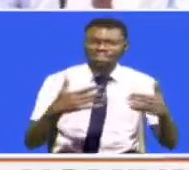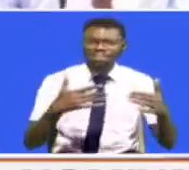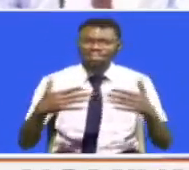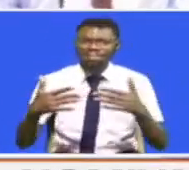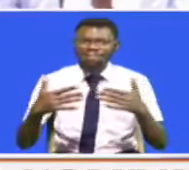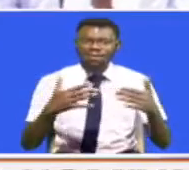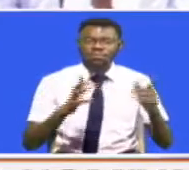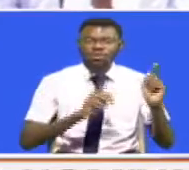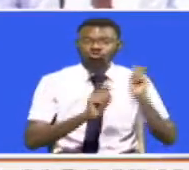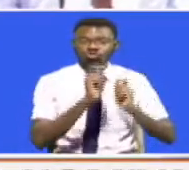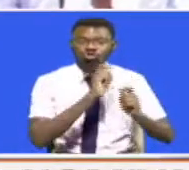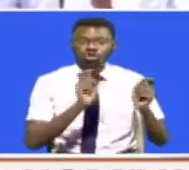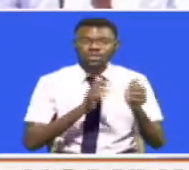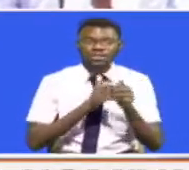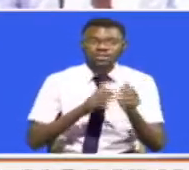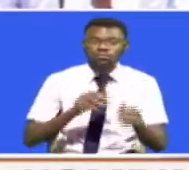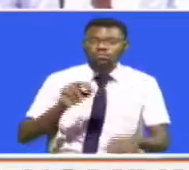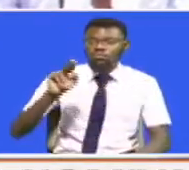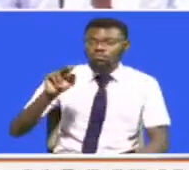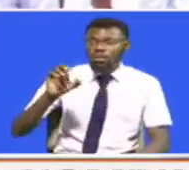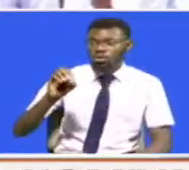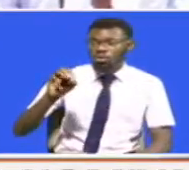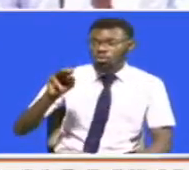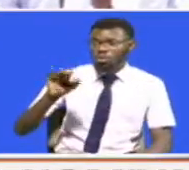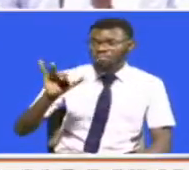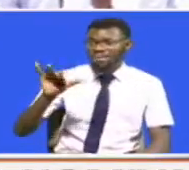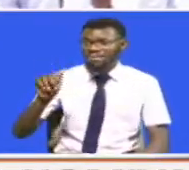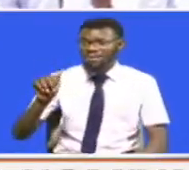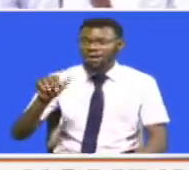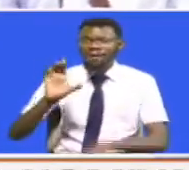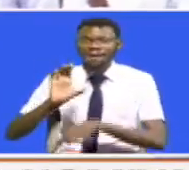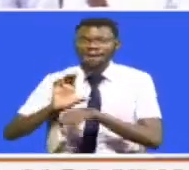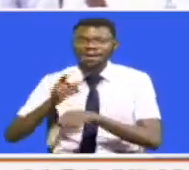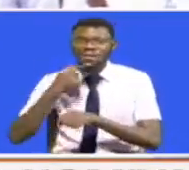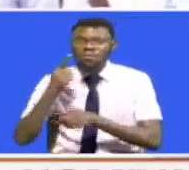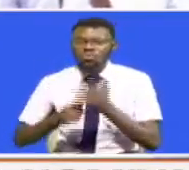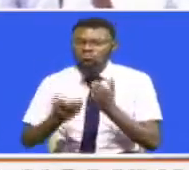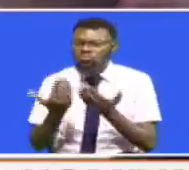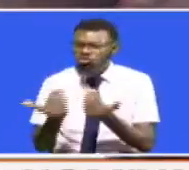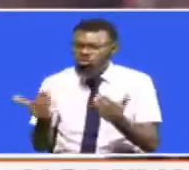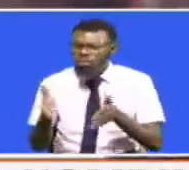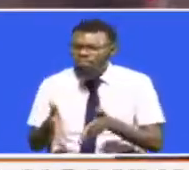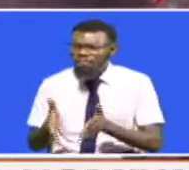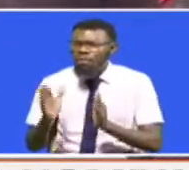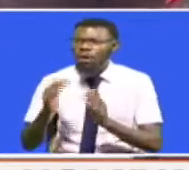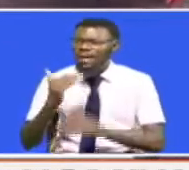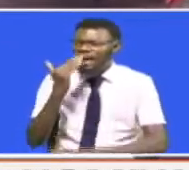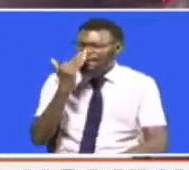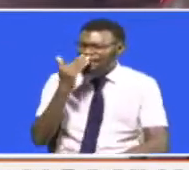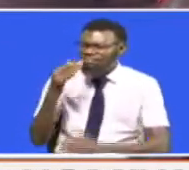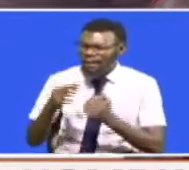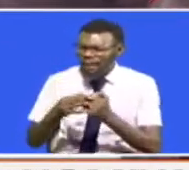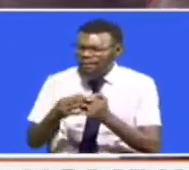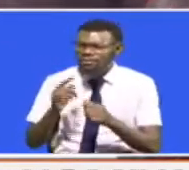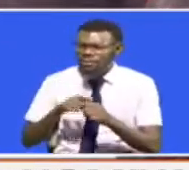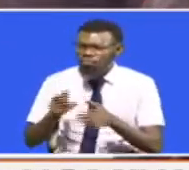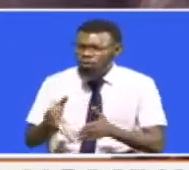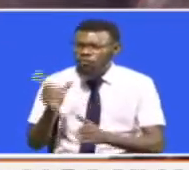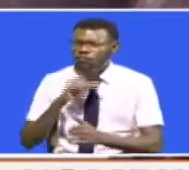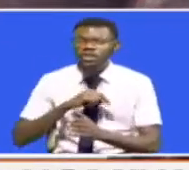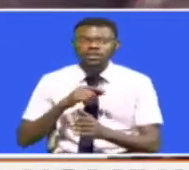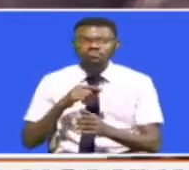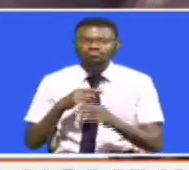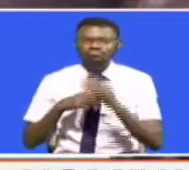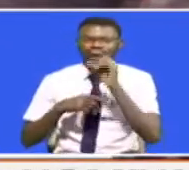at that time. Nomia church members, as the Bible says, children born are circumcised on the eighth day. And if you